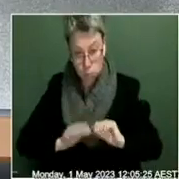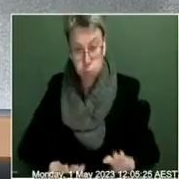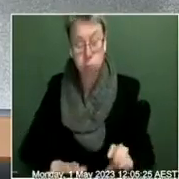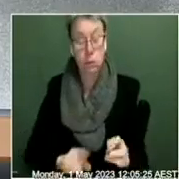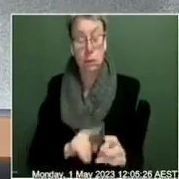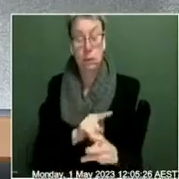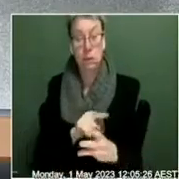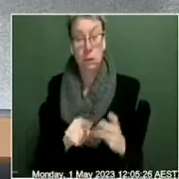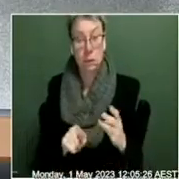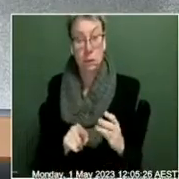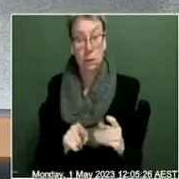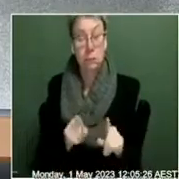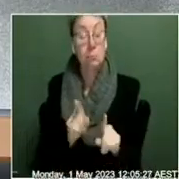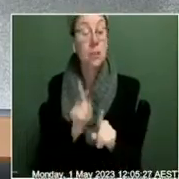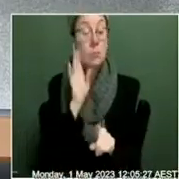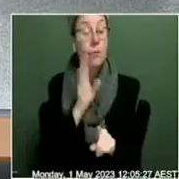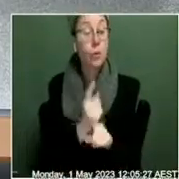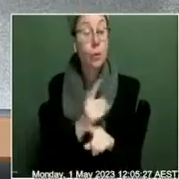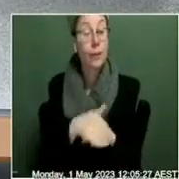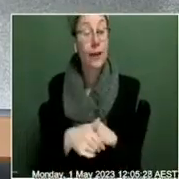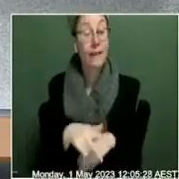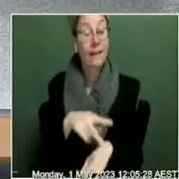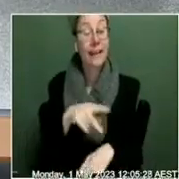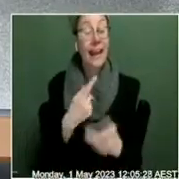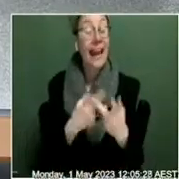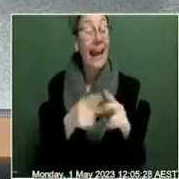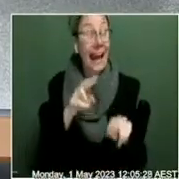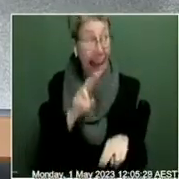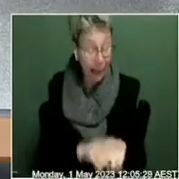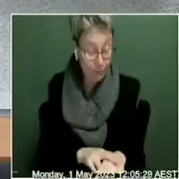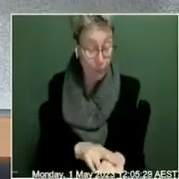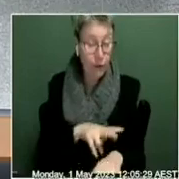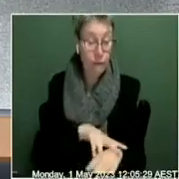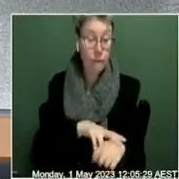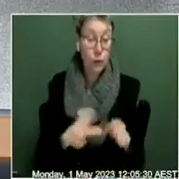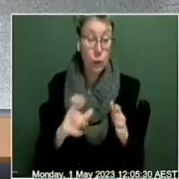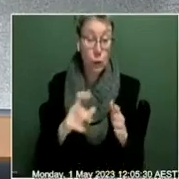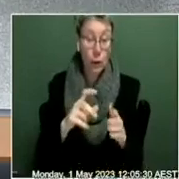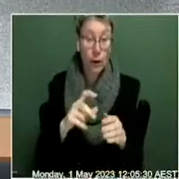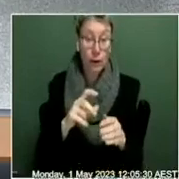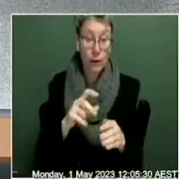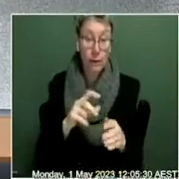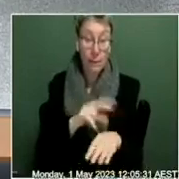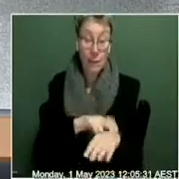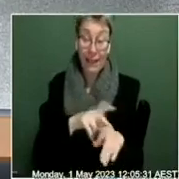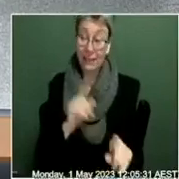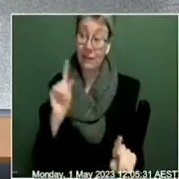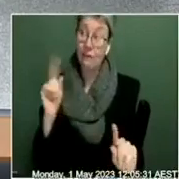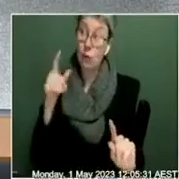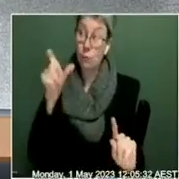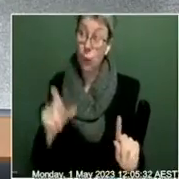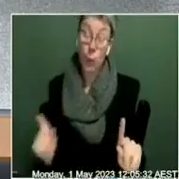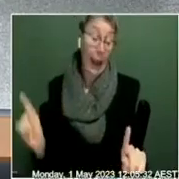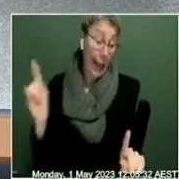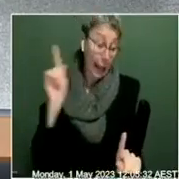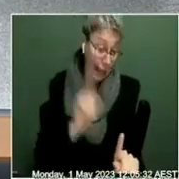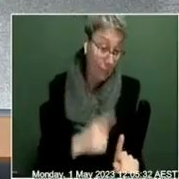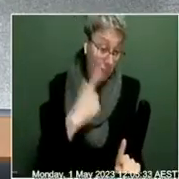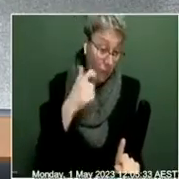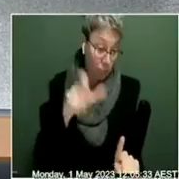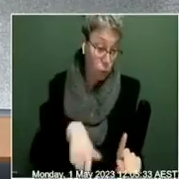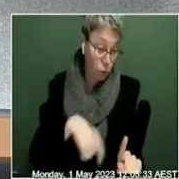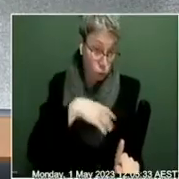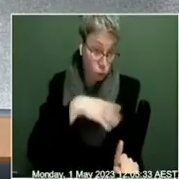in public, that they would be using other techniques in trying to find whether that person can get to